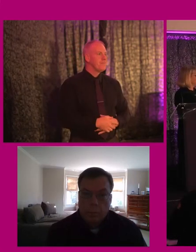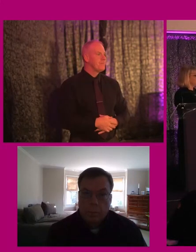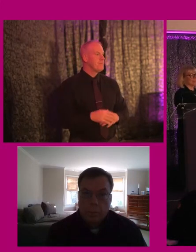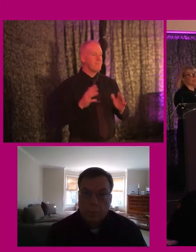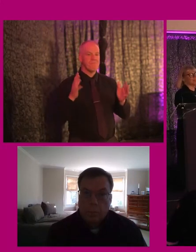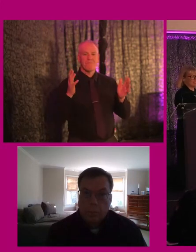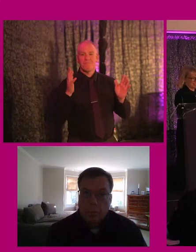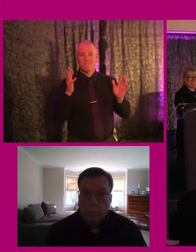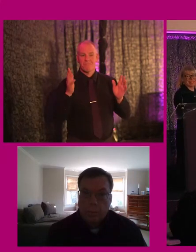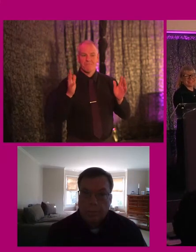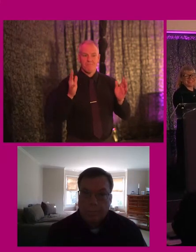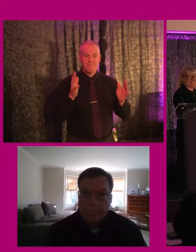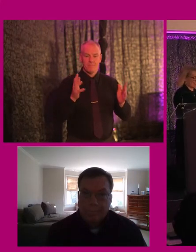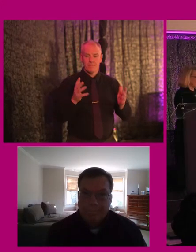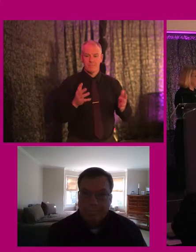Thank you.